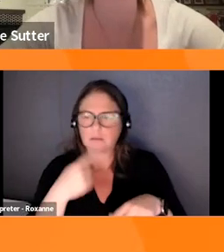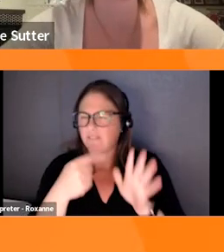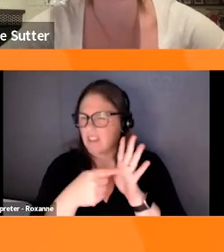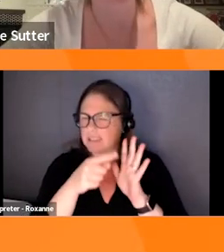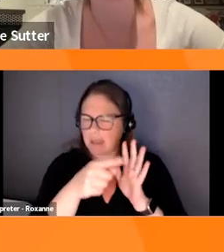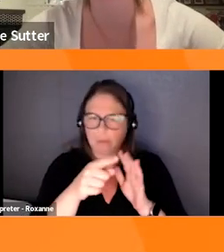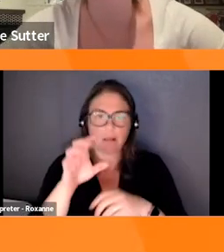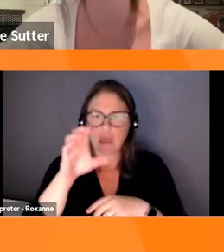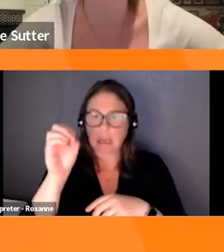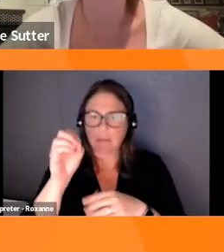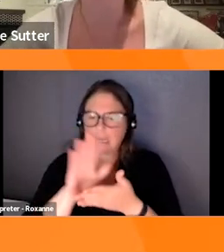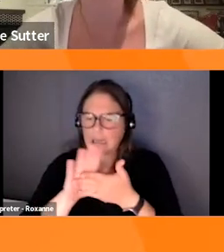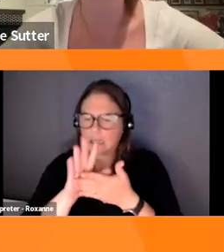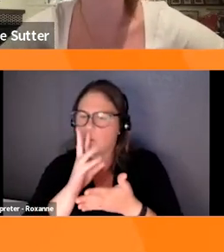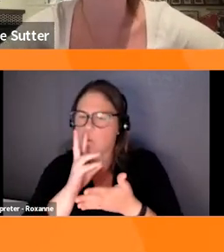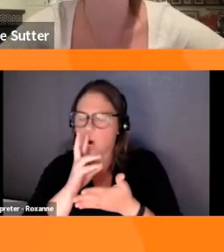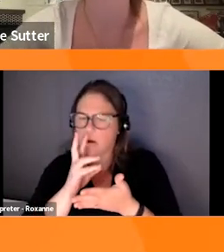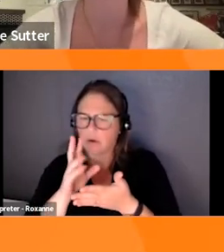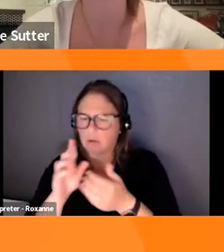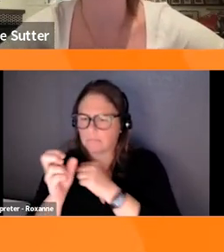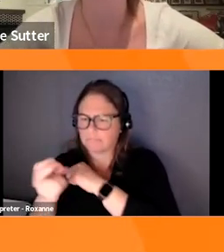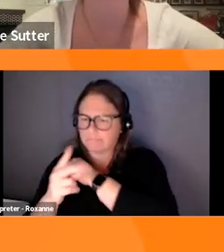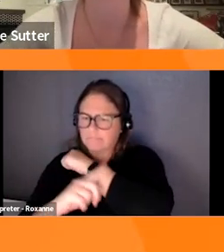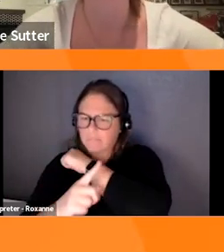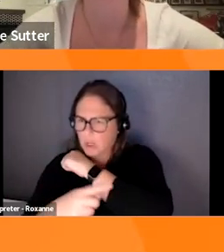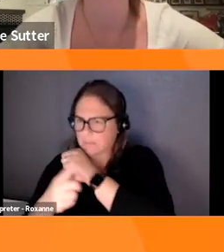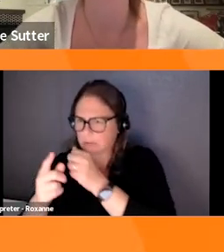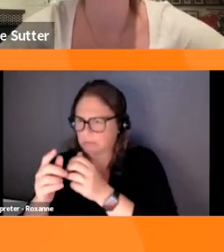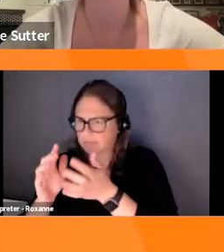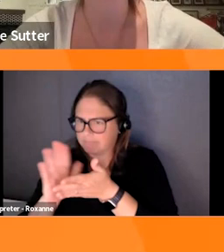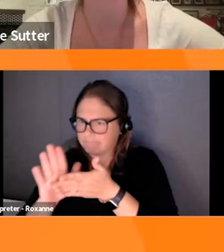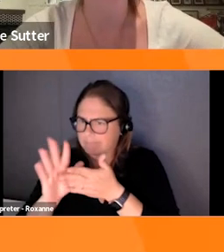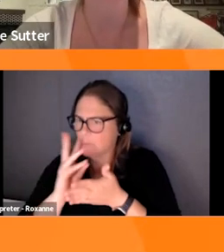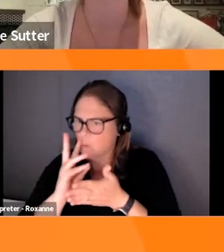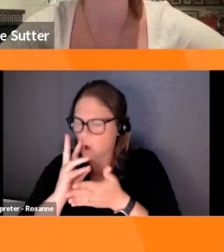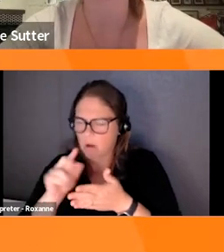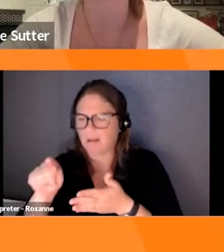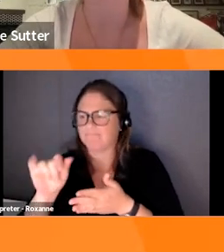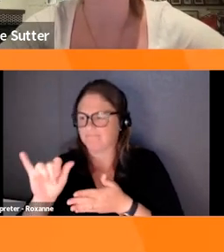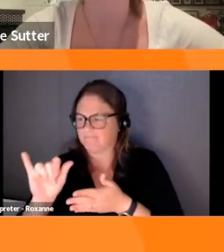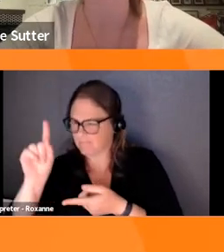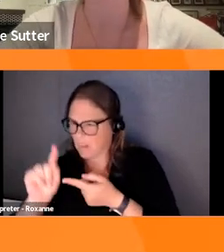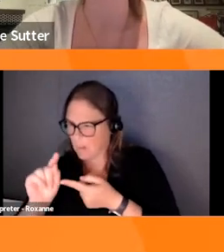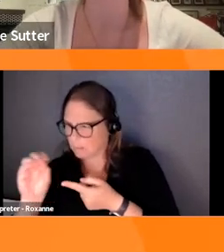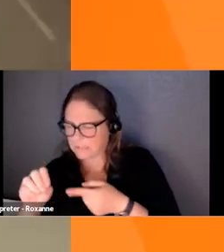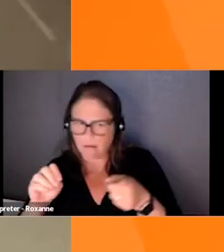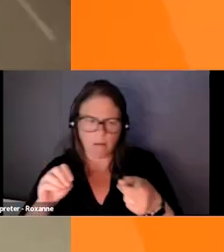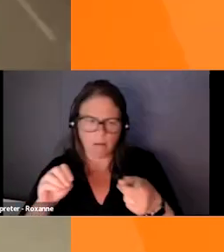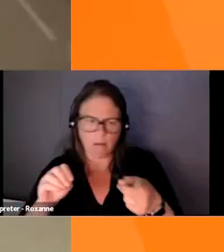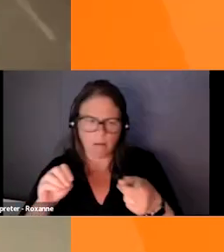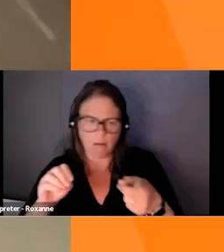not scoring as highly, so they might want to focus their efforts there if that is something that's important to their business.